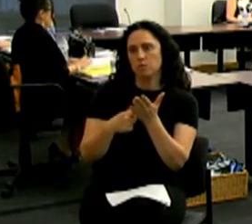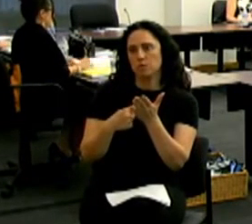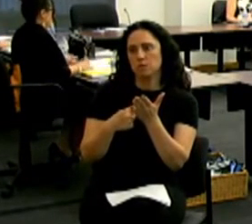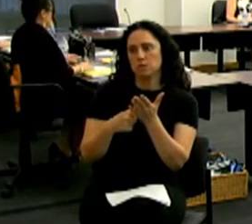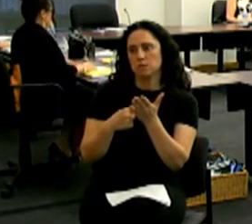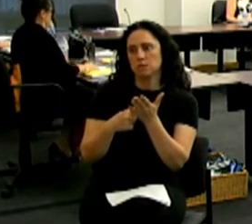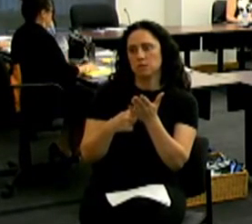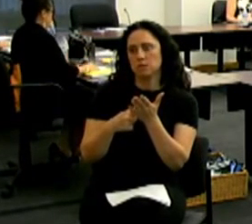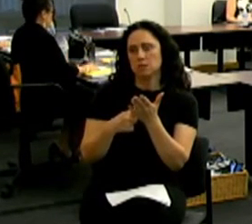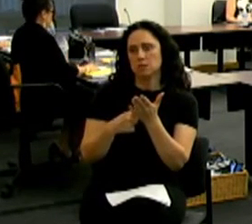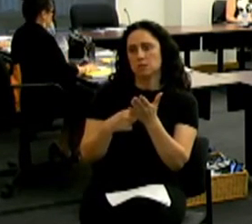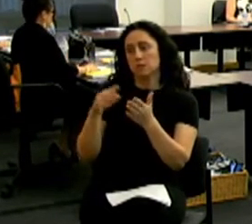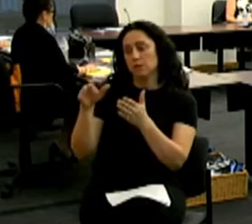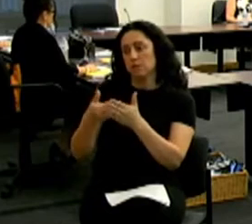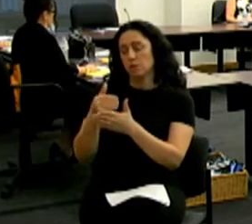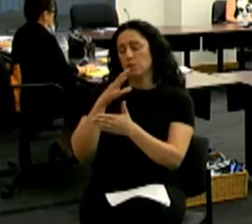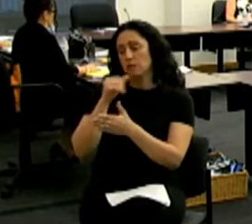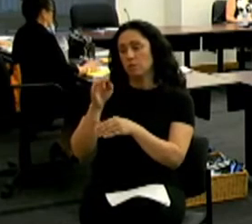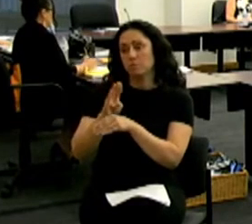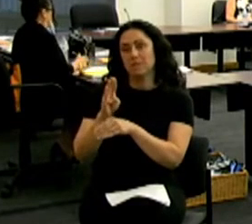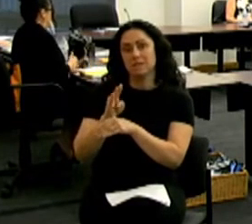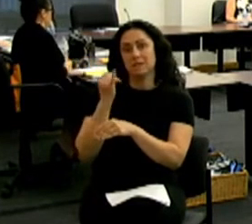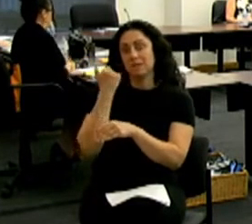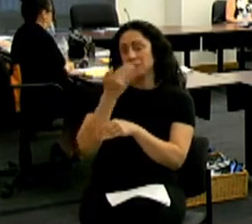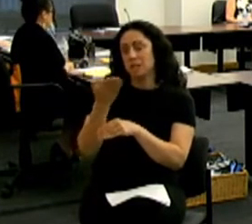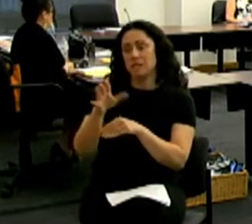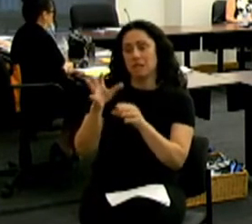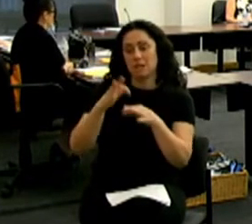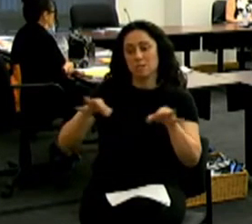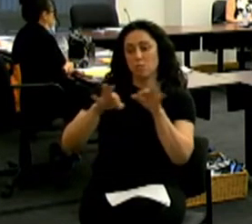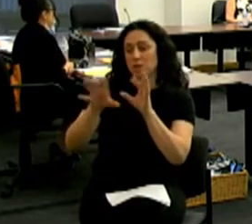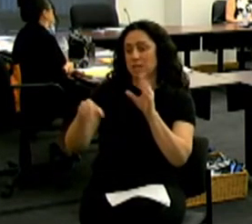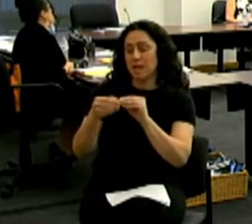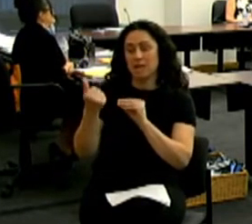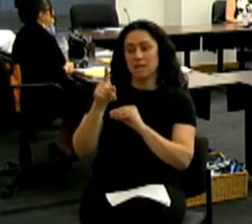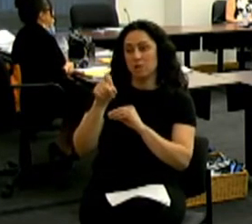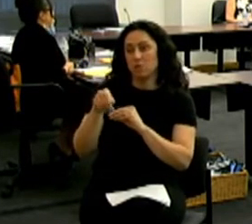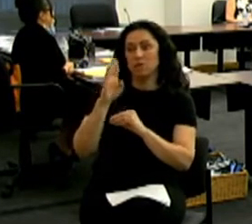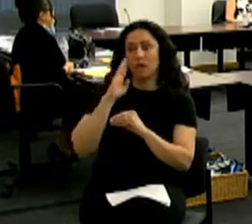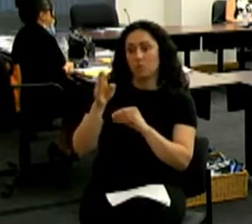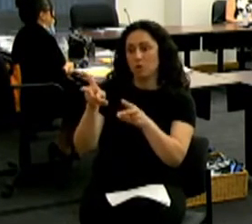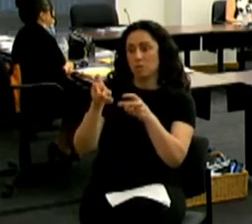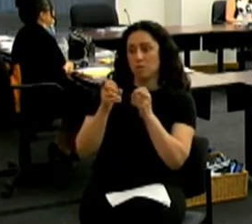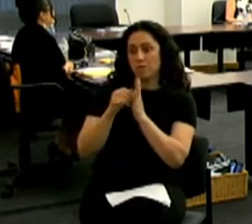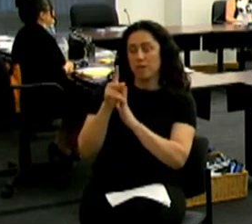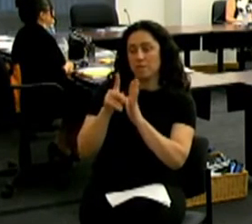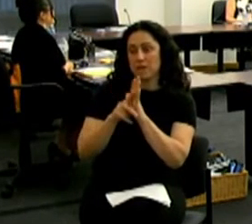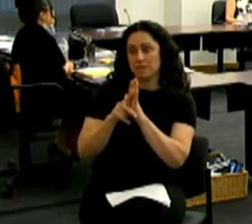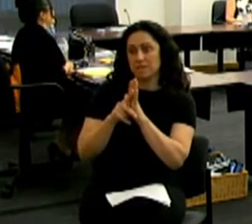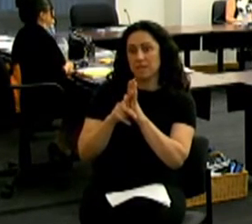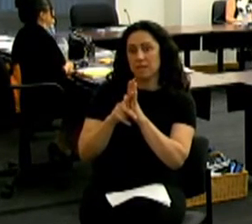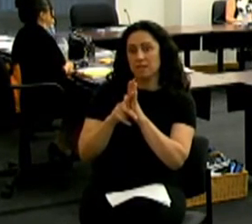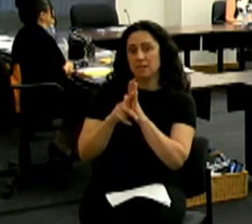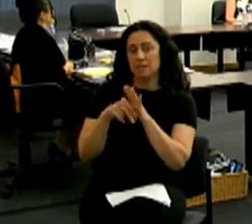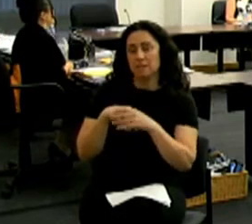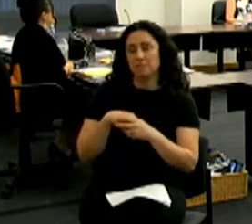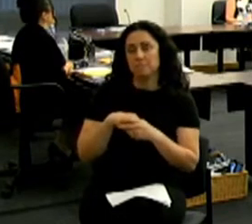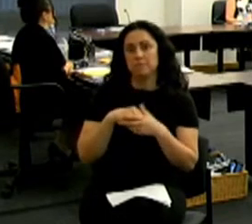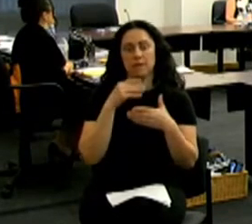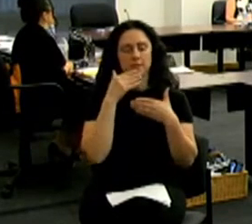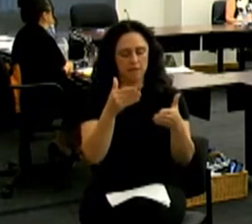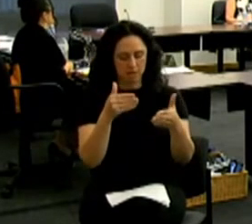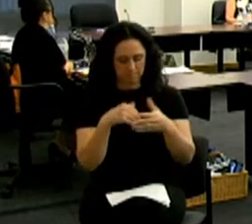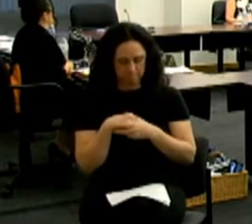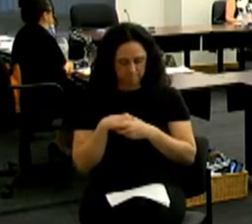I'd go over it in new and old business. So unless there's anything important to add or any questions, I will pull that policy for you, Maureen, and take a look at that. Thank